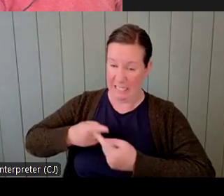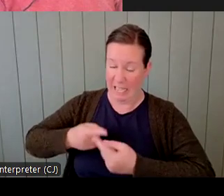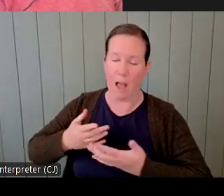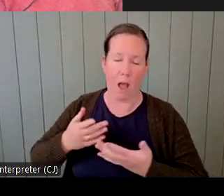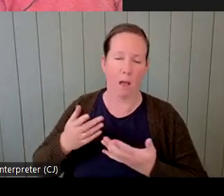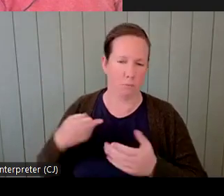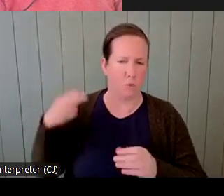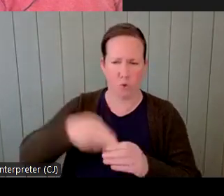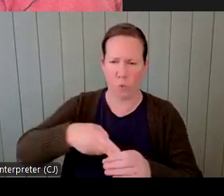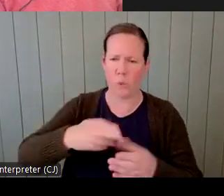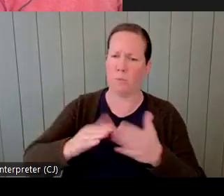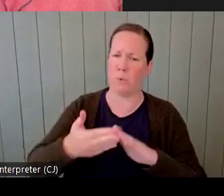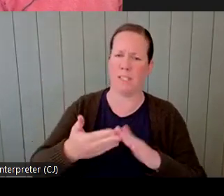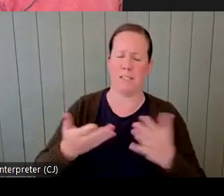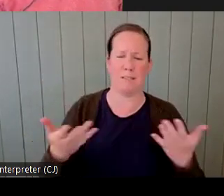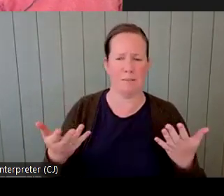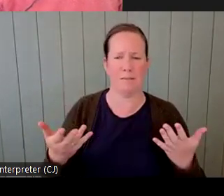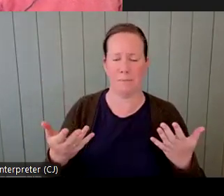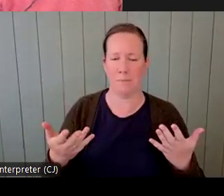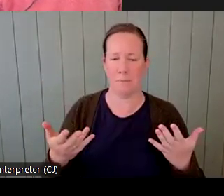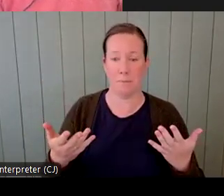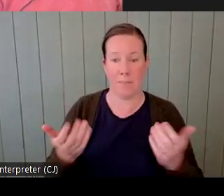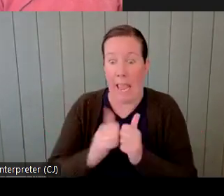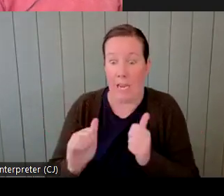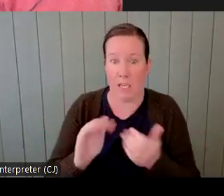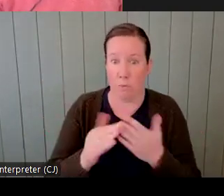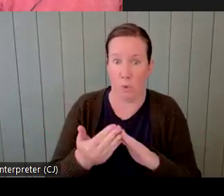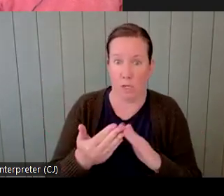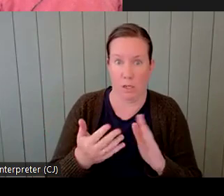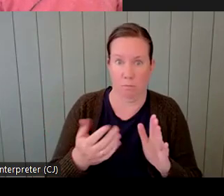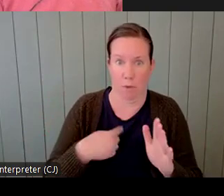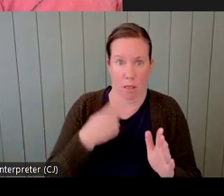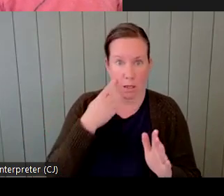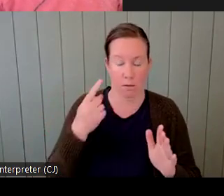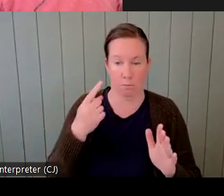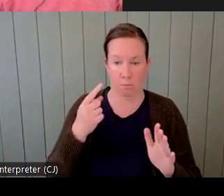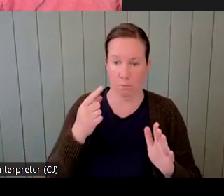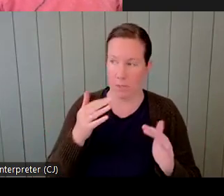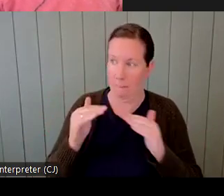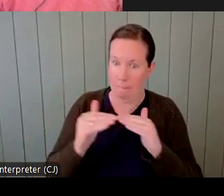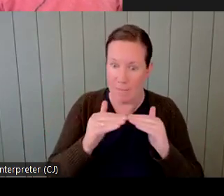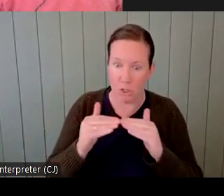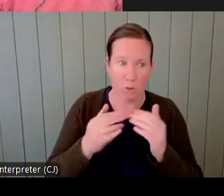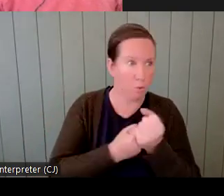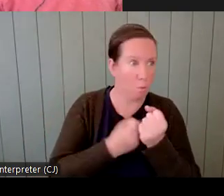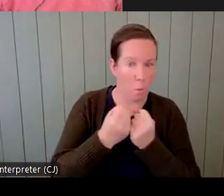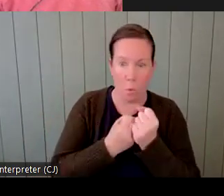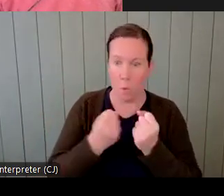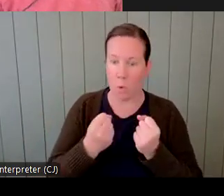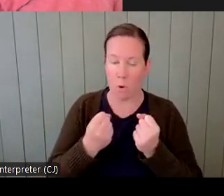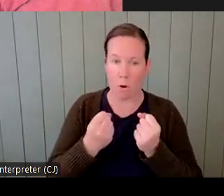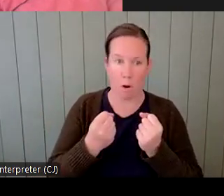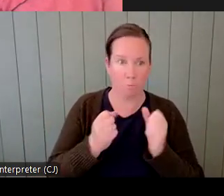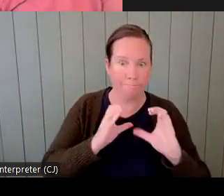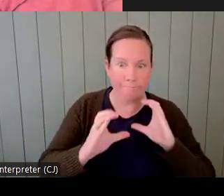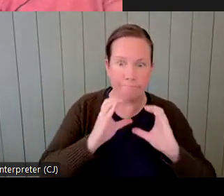any community. Truly, frankly speaking, I think it's all about, having those peers that you can talk from peer to peer, and then you